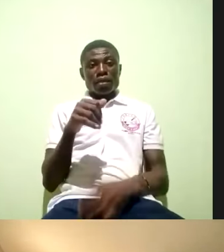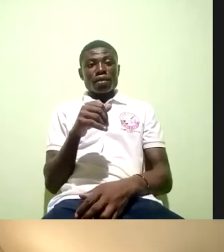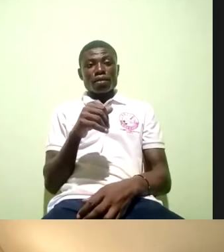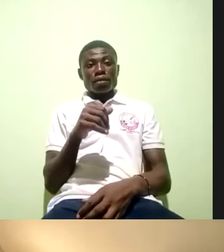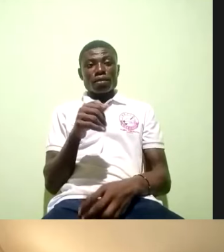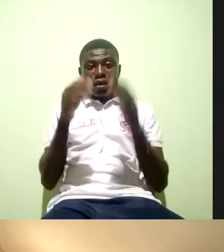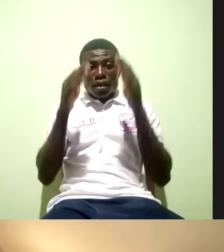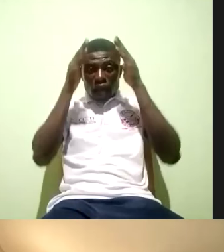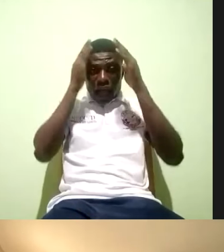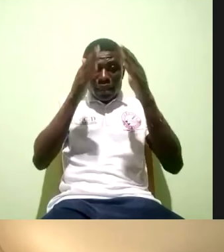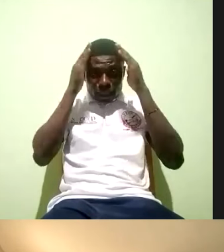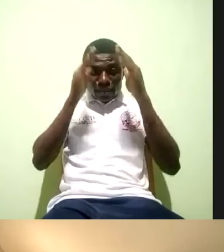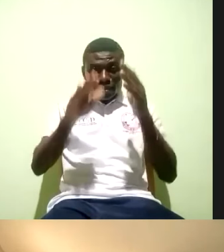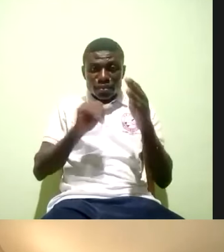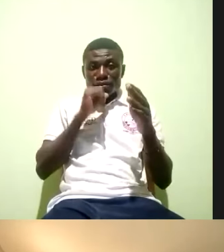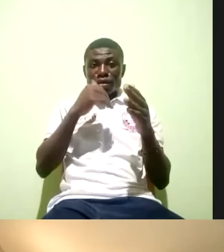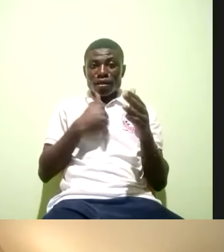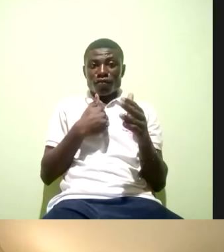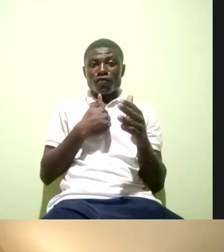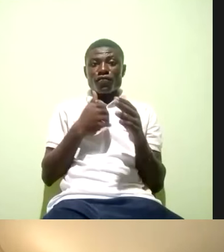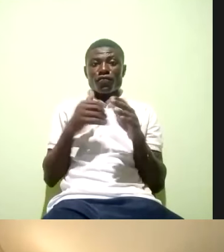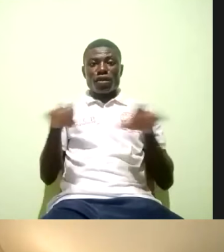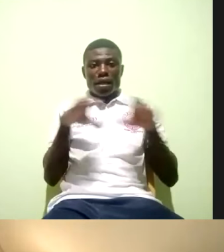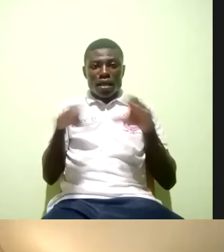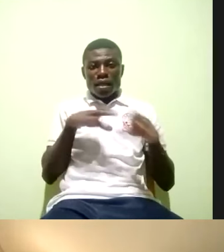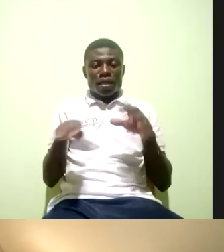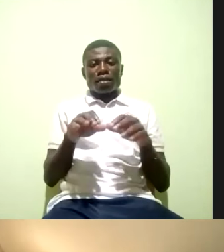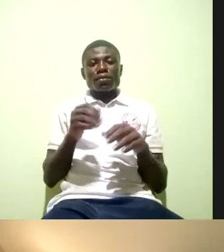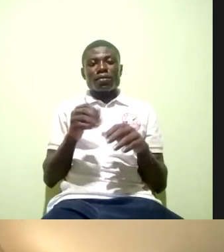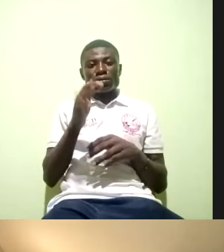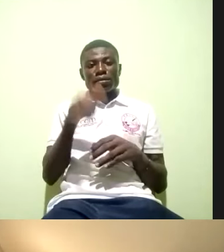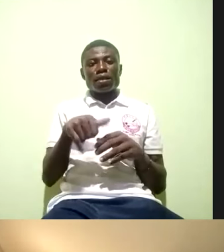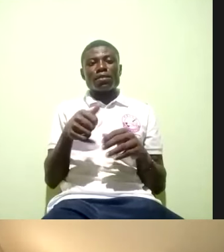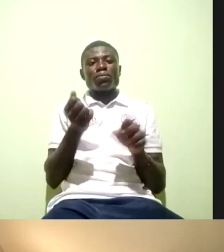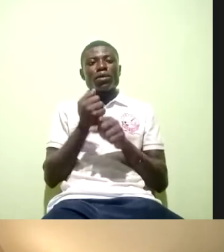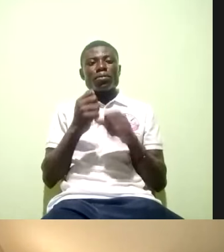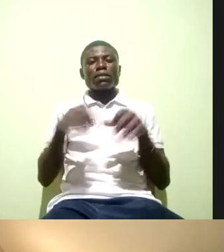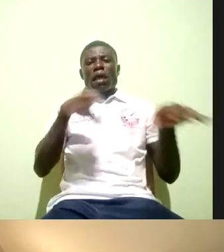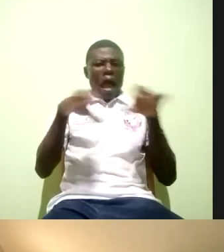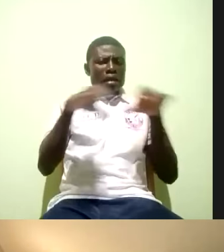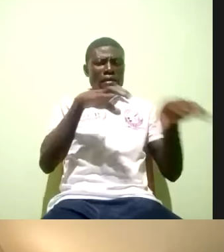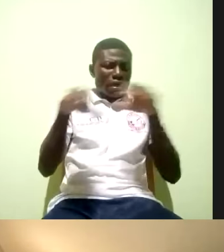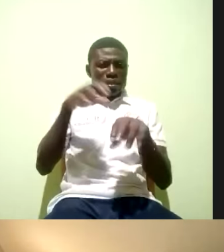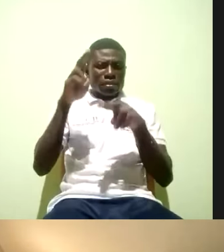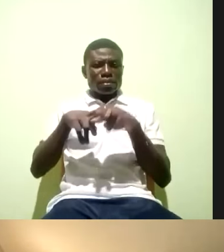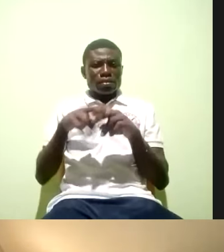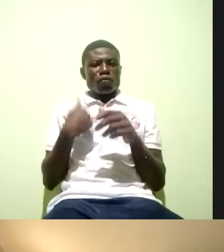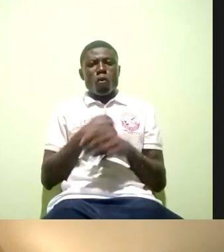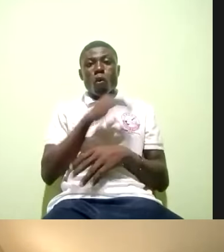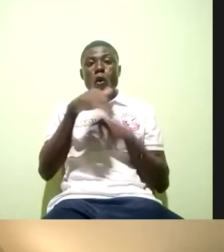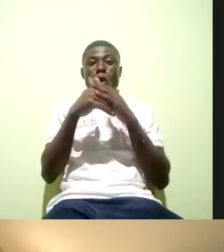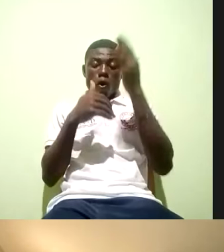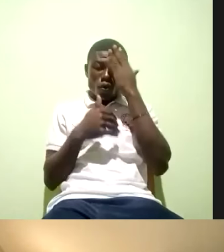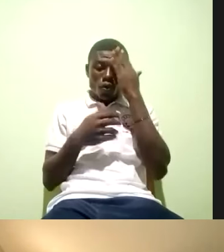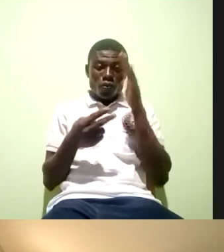attention deficit disorder, with or without hyperactivity. So we all know that ADHD is a